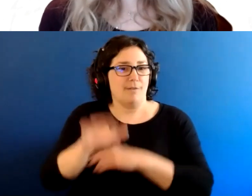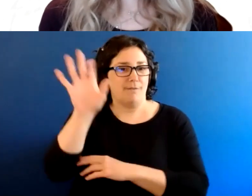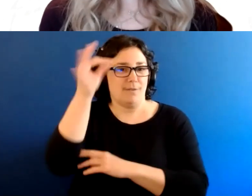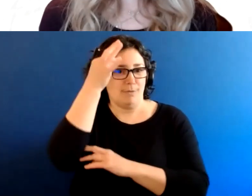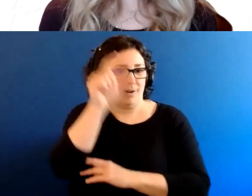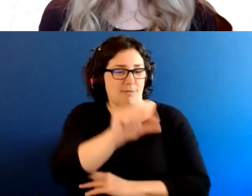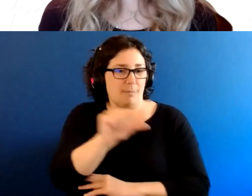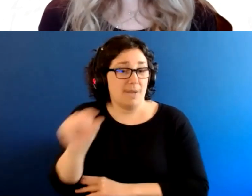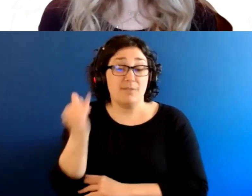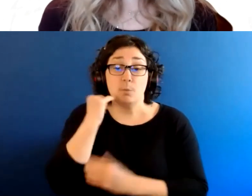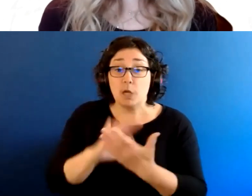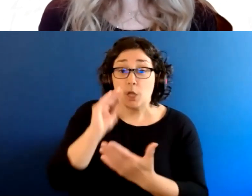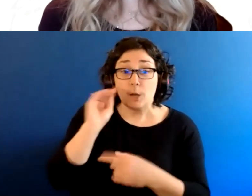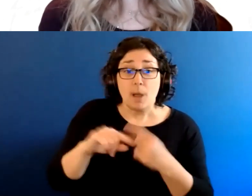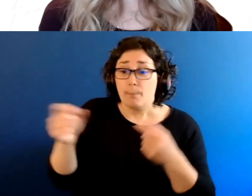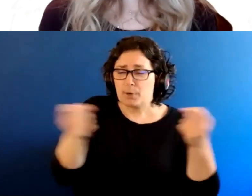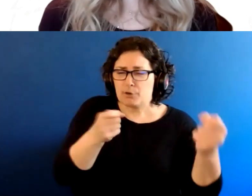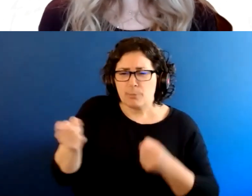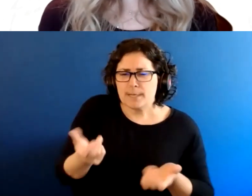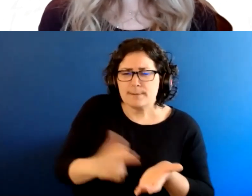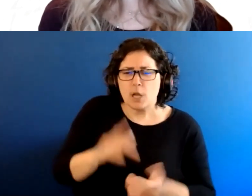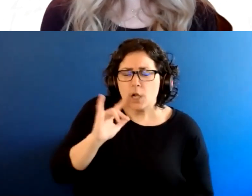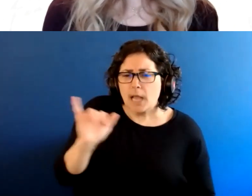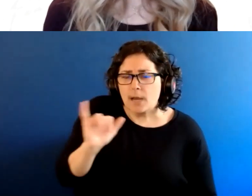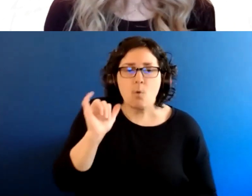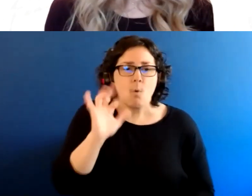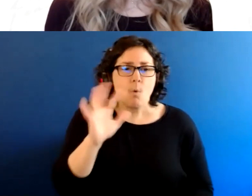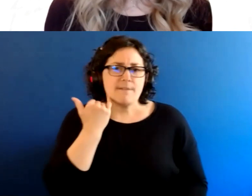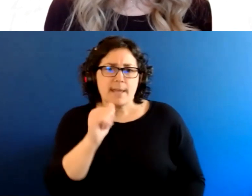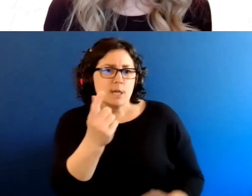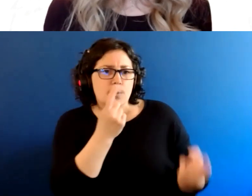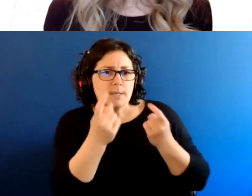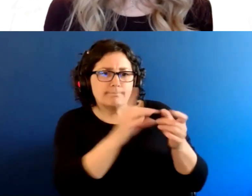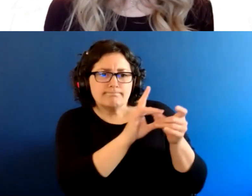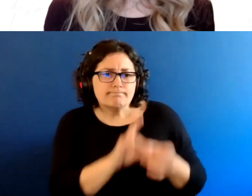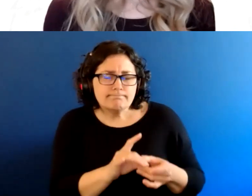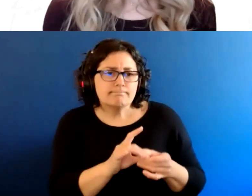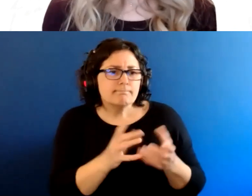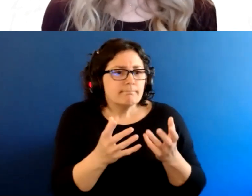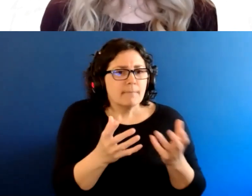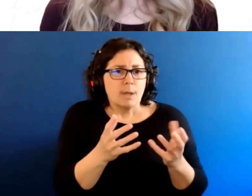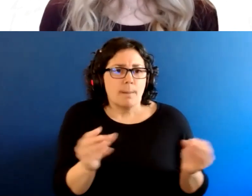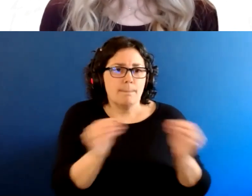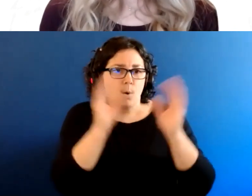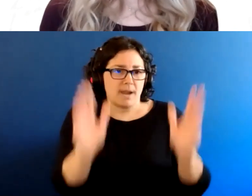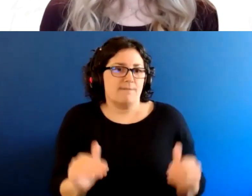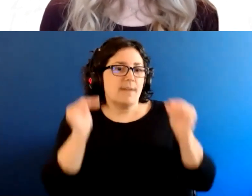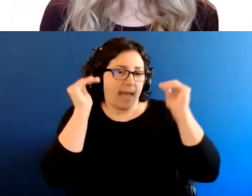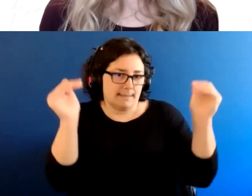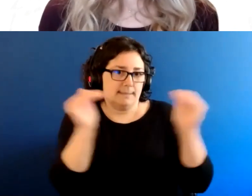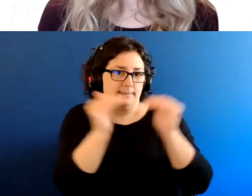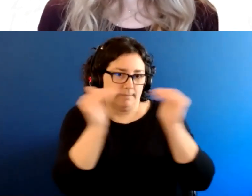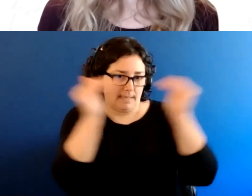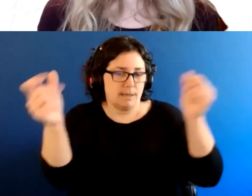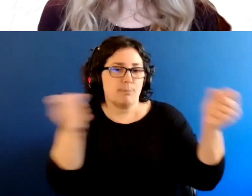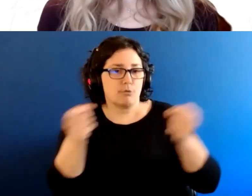you're wanting to learn about what procurement is all about, or whether you have questions about more advanced stages in the